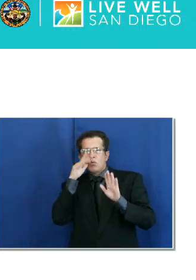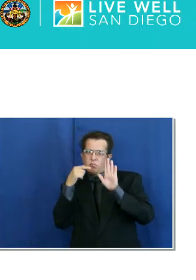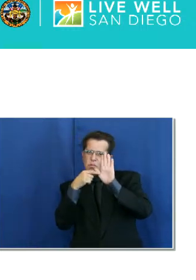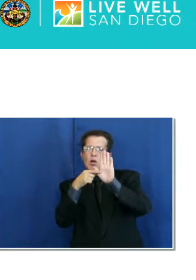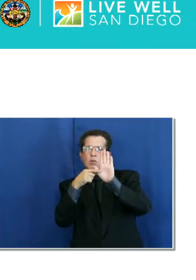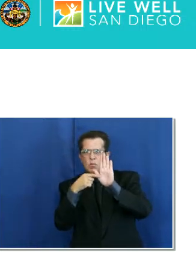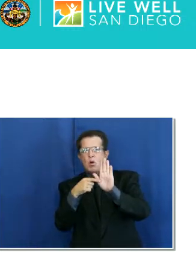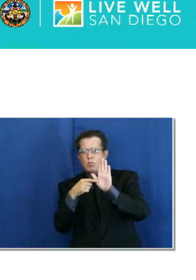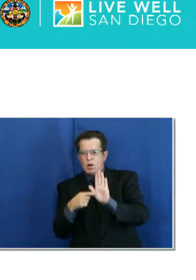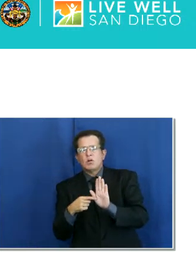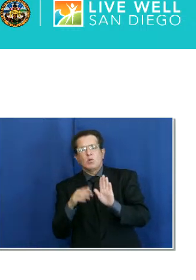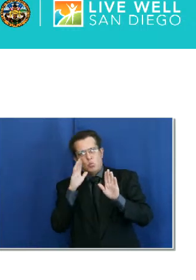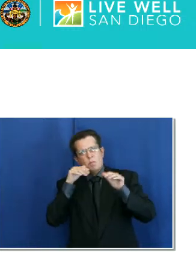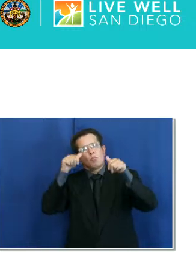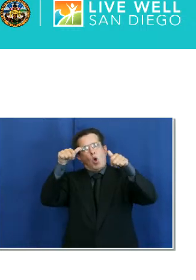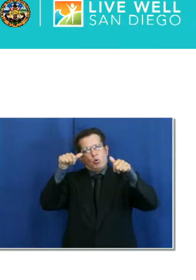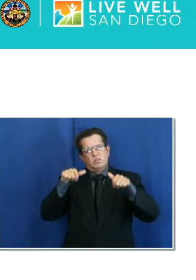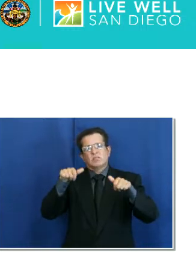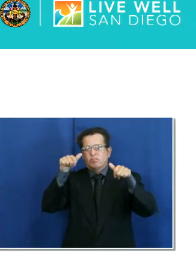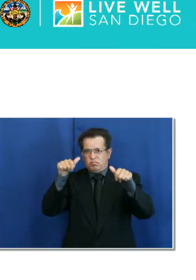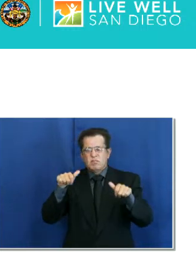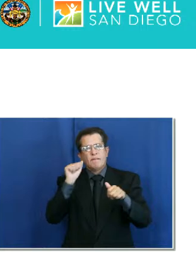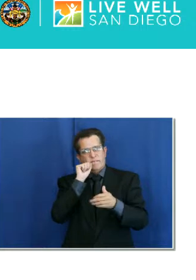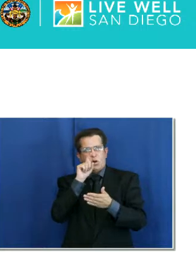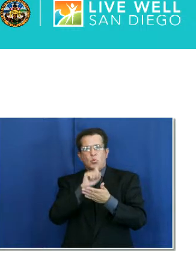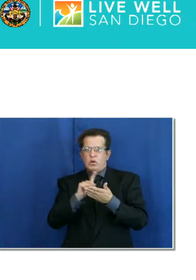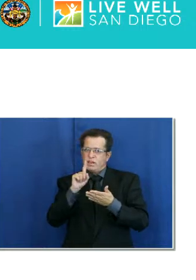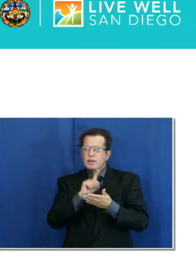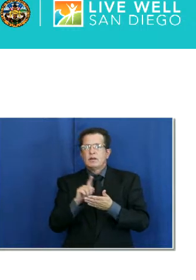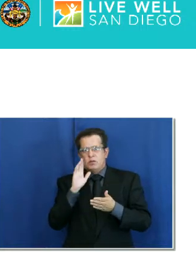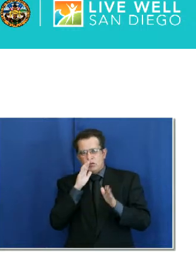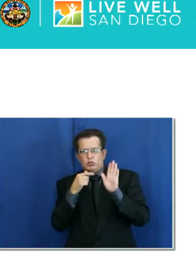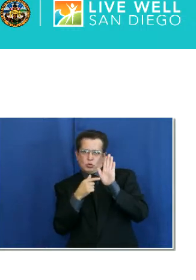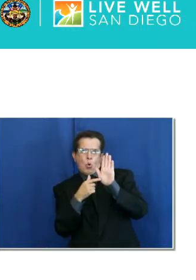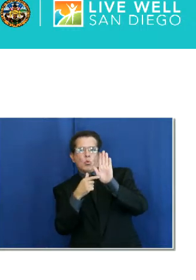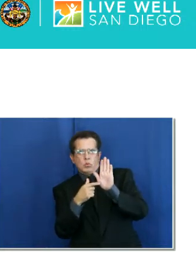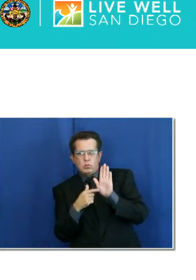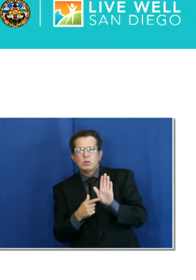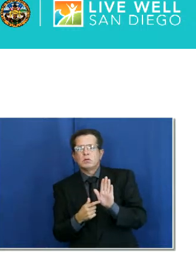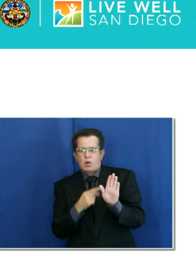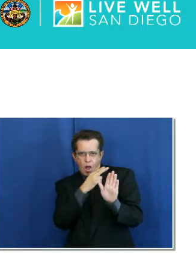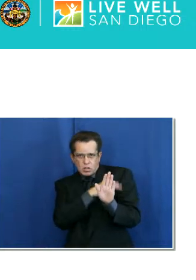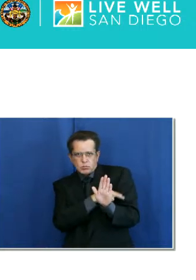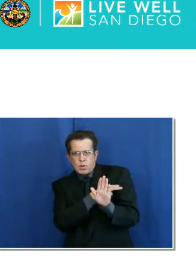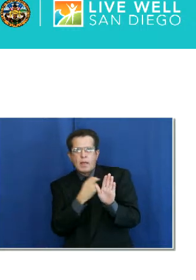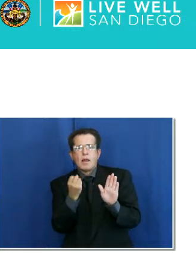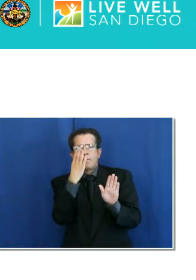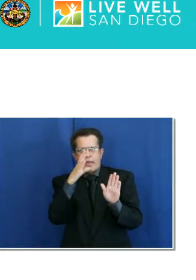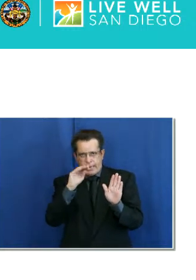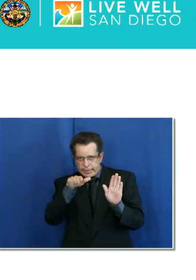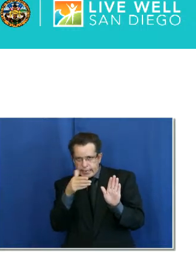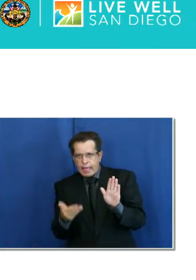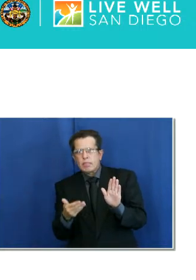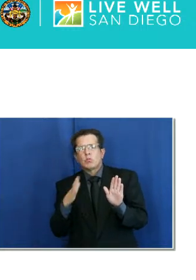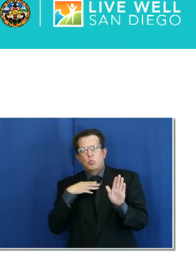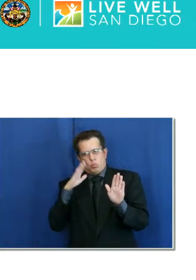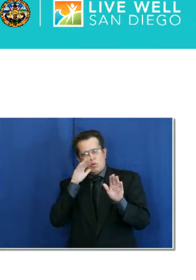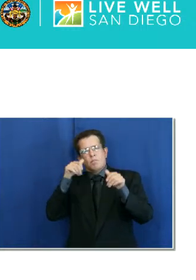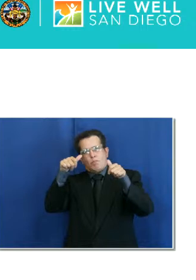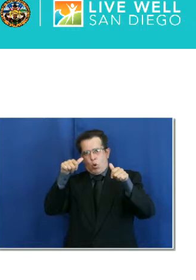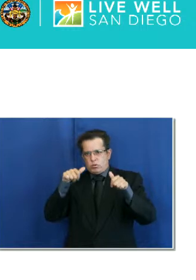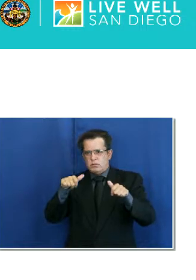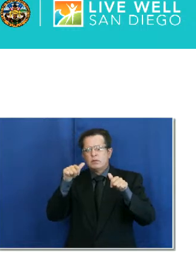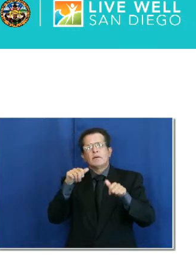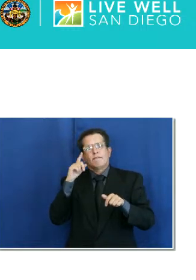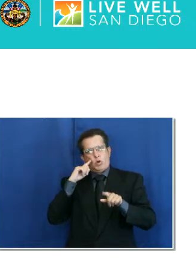post after information by cases, hospitalizations, and death. We will post the information